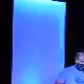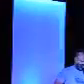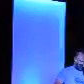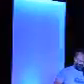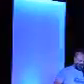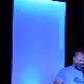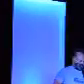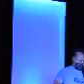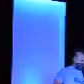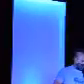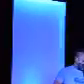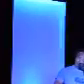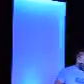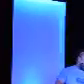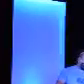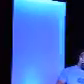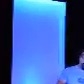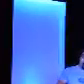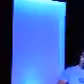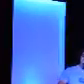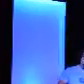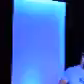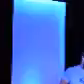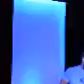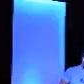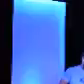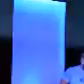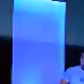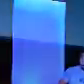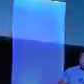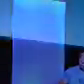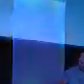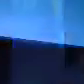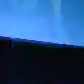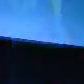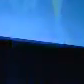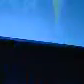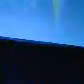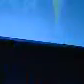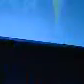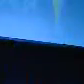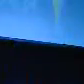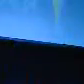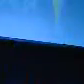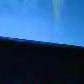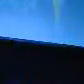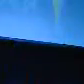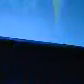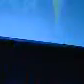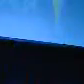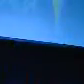are faithful. You are faithful. You